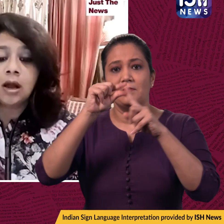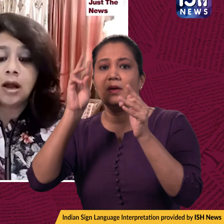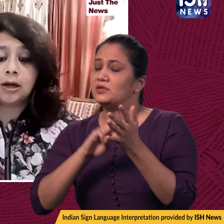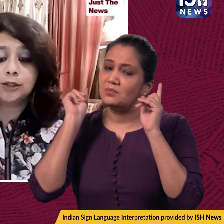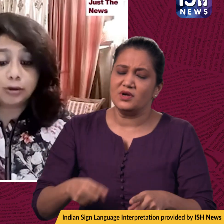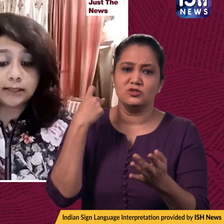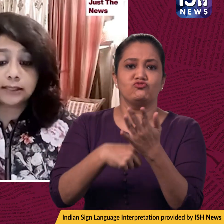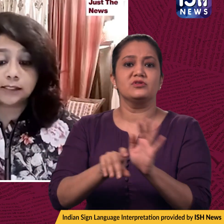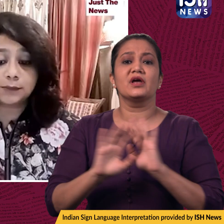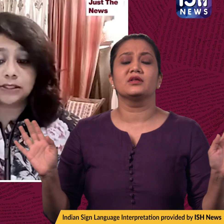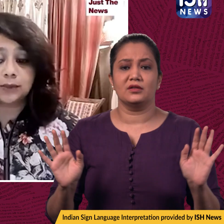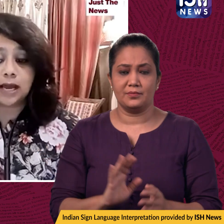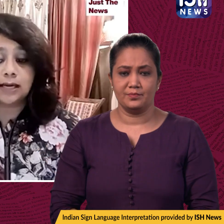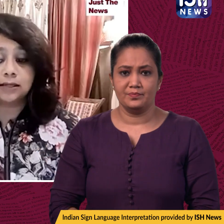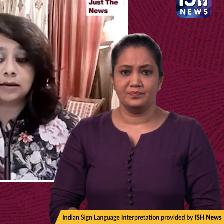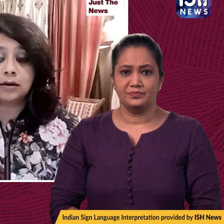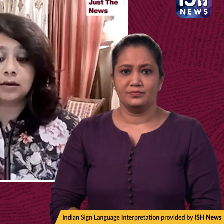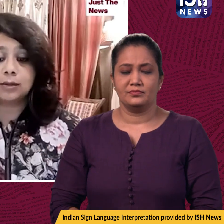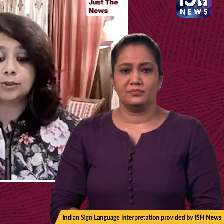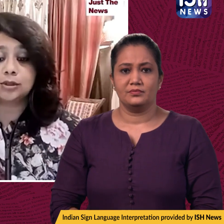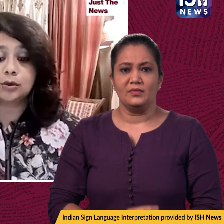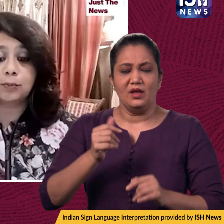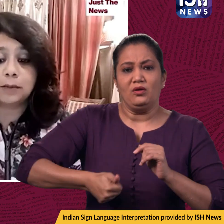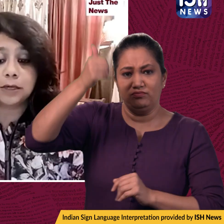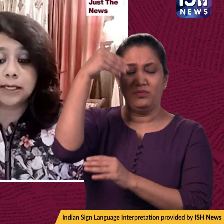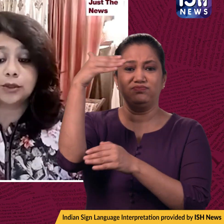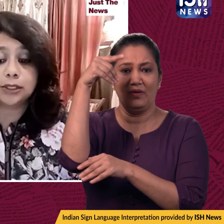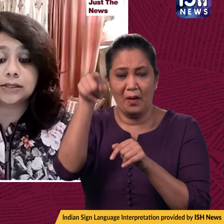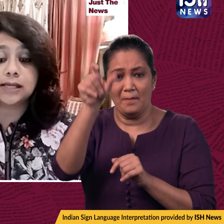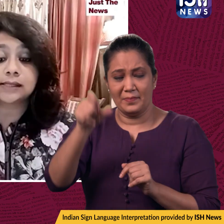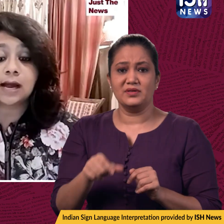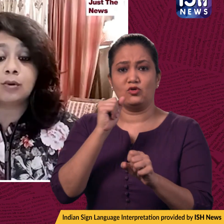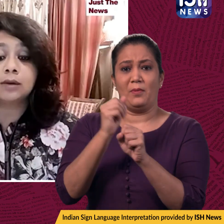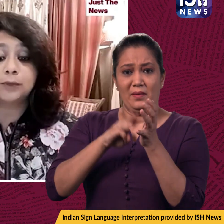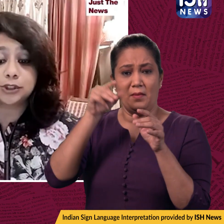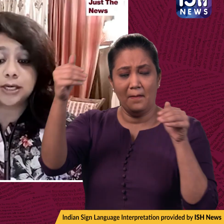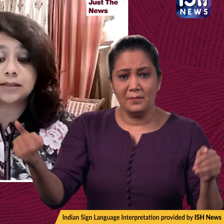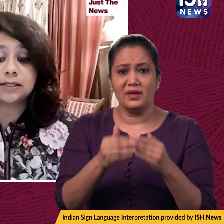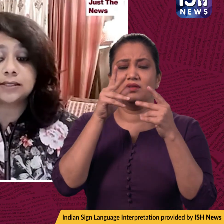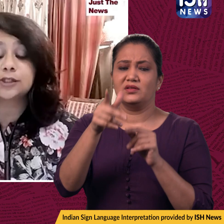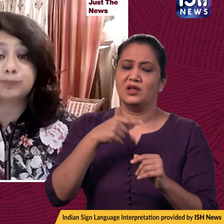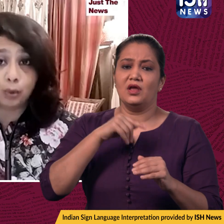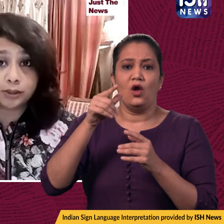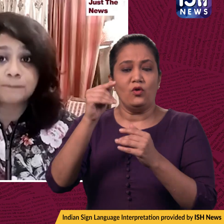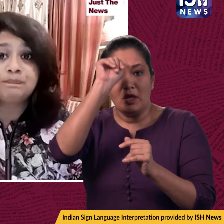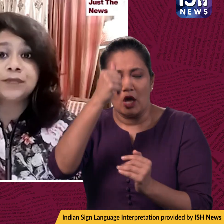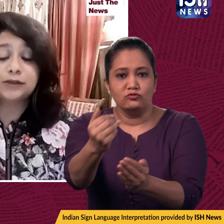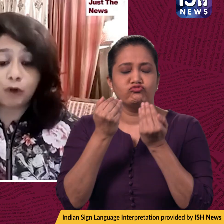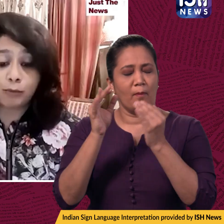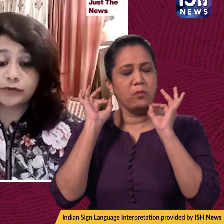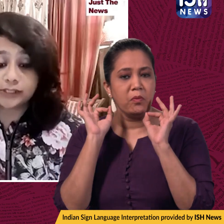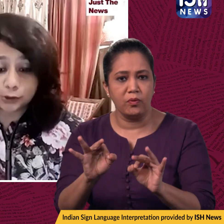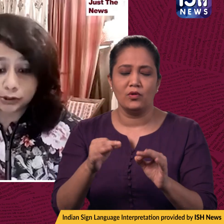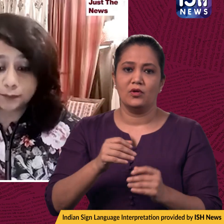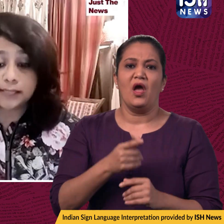resignation. During his meeting with High Commissioner Gopal Bhagle, the cricketer has now appreciated India's support in